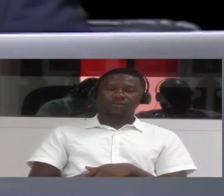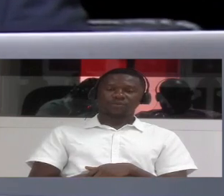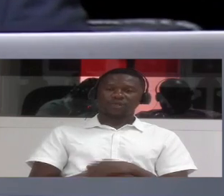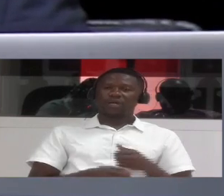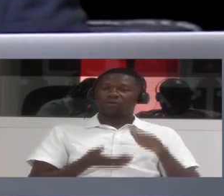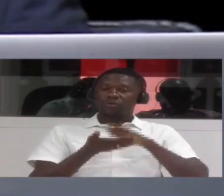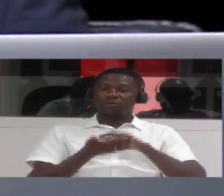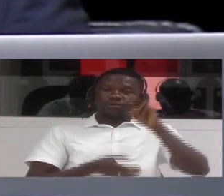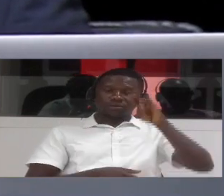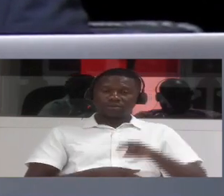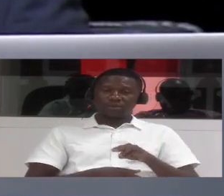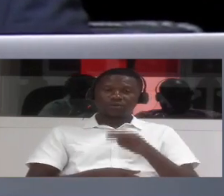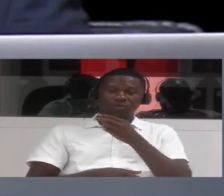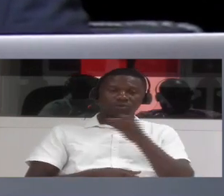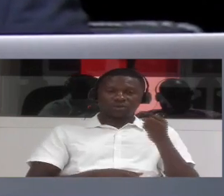On